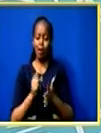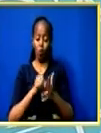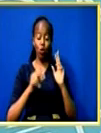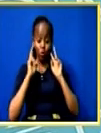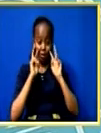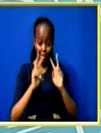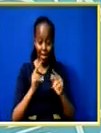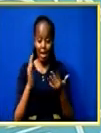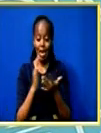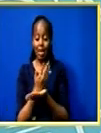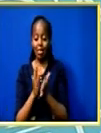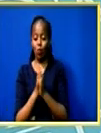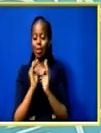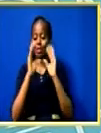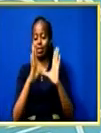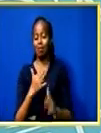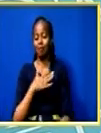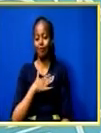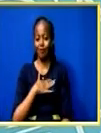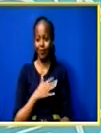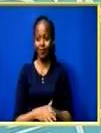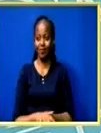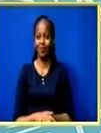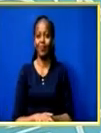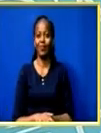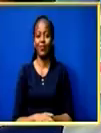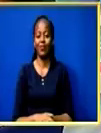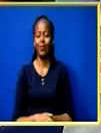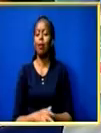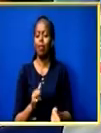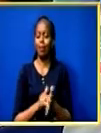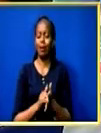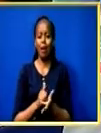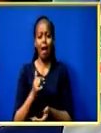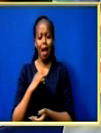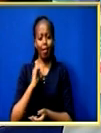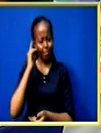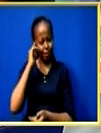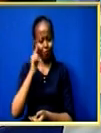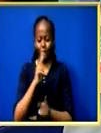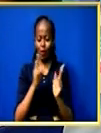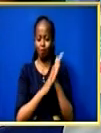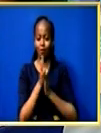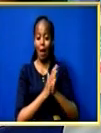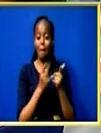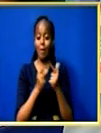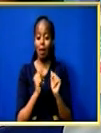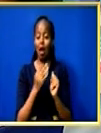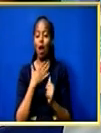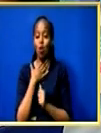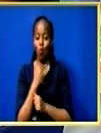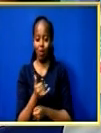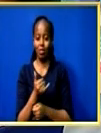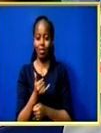observation. Share it with me. Okay. That sounds a bit interesting, but I am willing